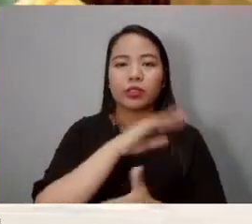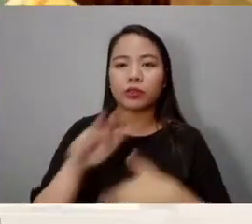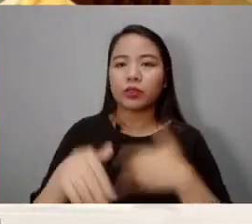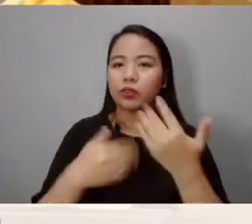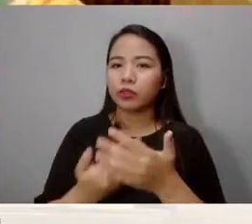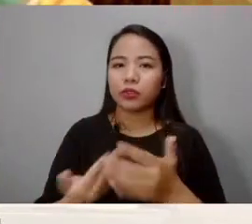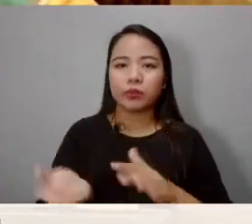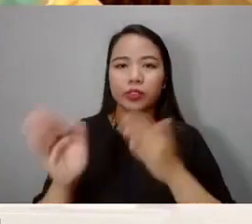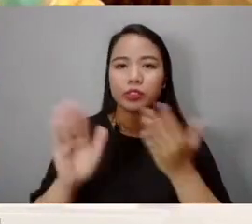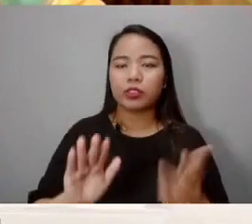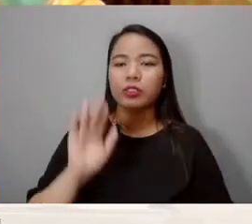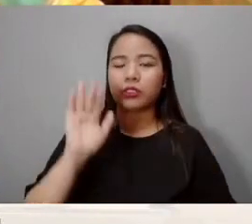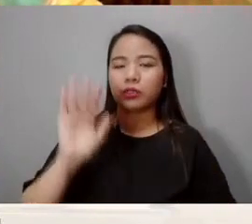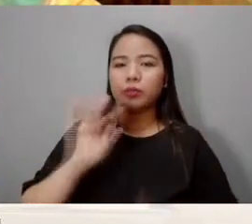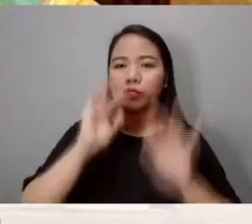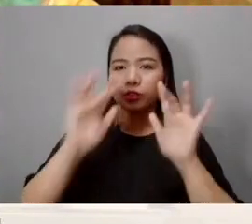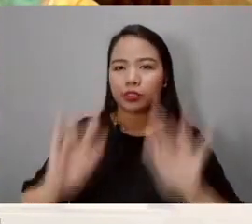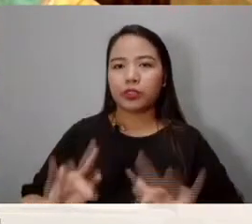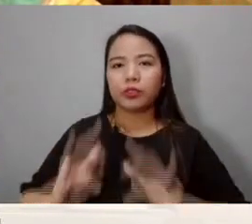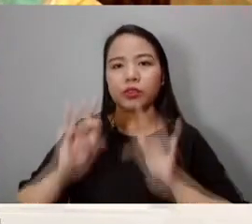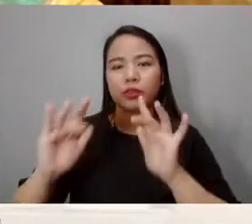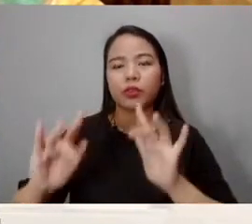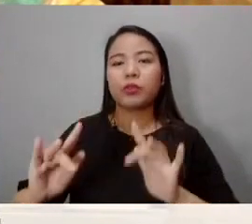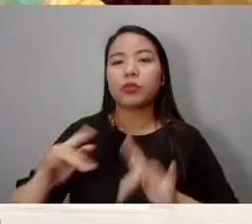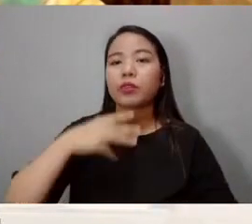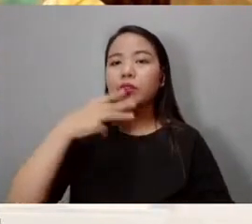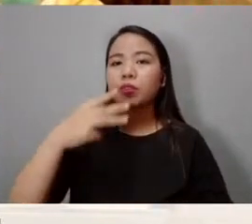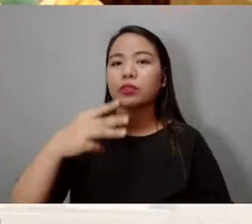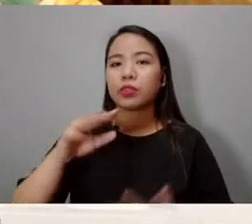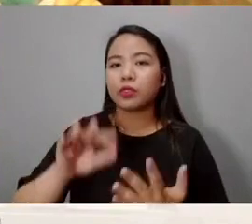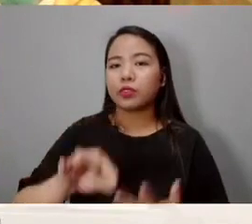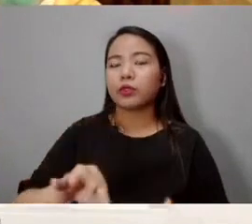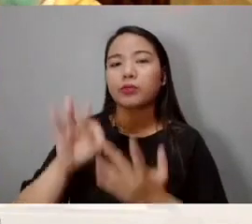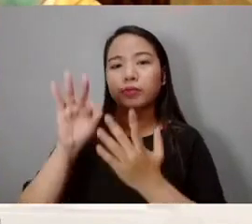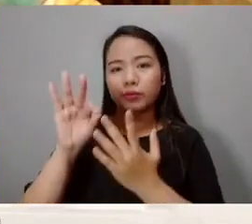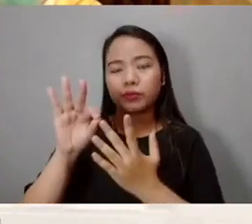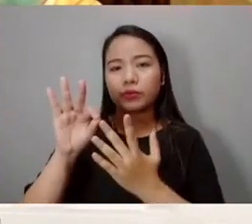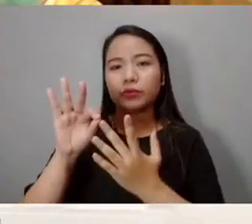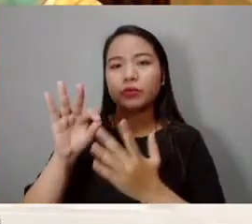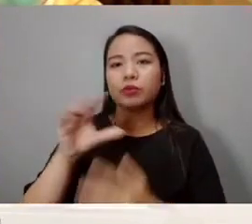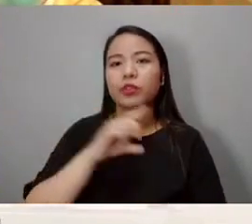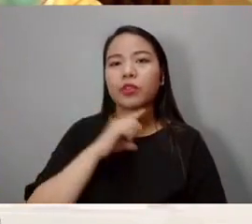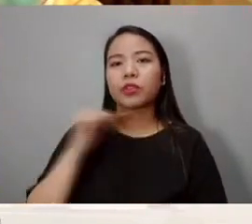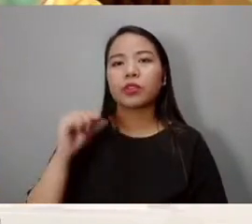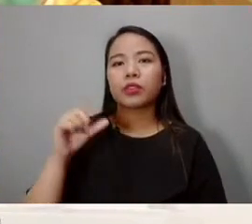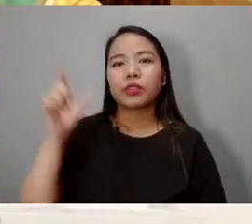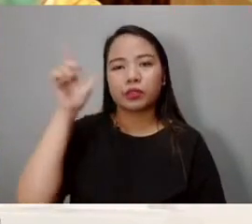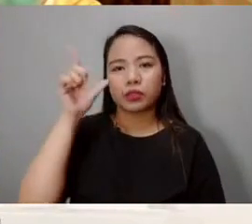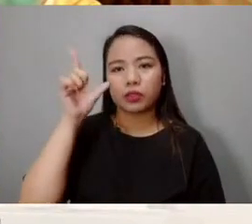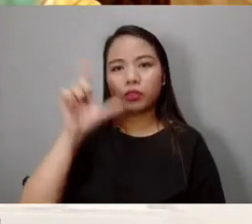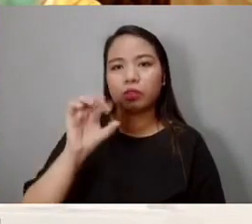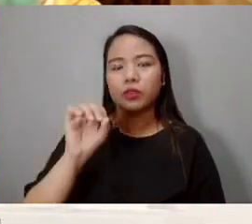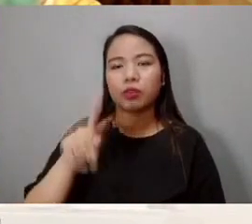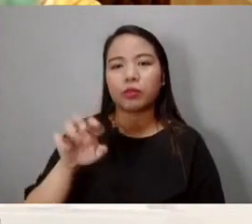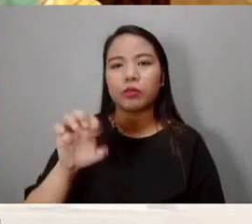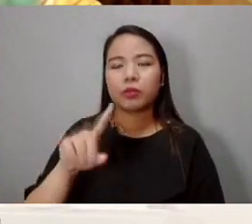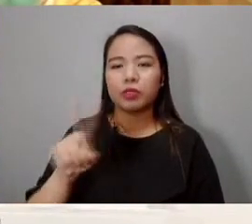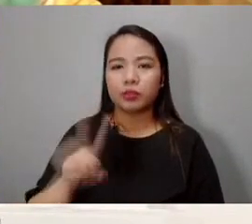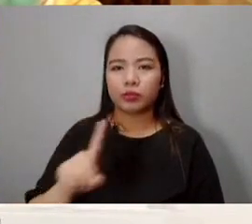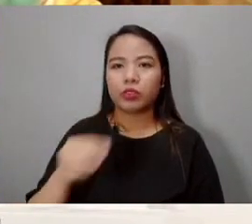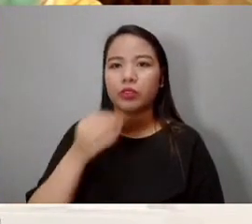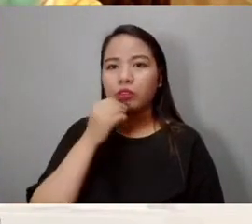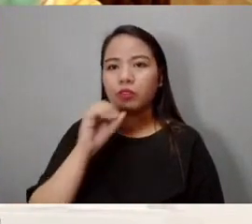have died in your mercy, especially Father Lesmes Lopez of the Order of Saint